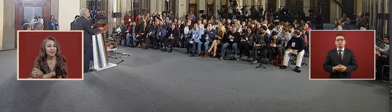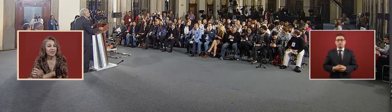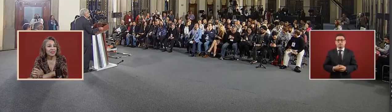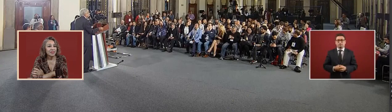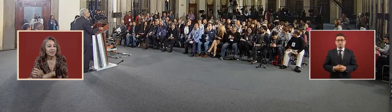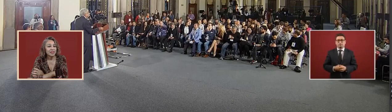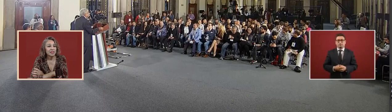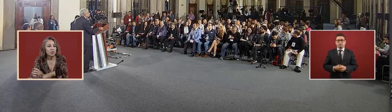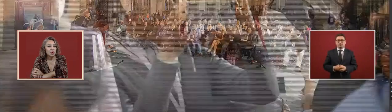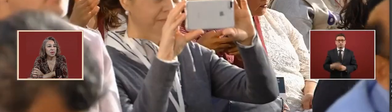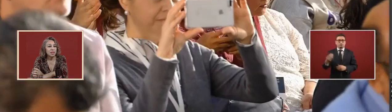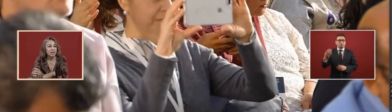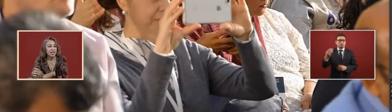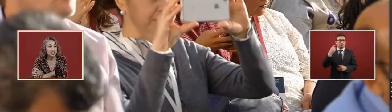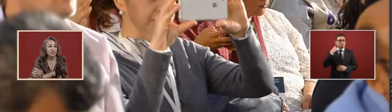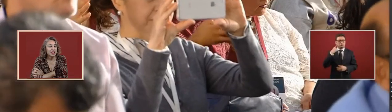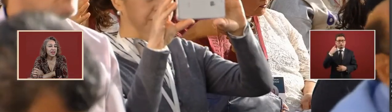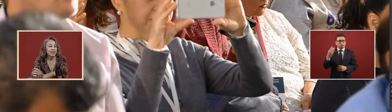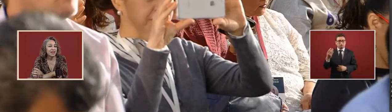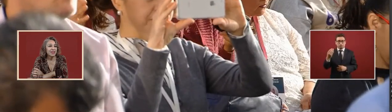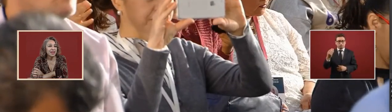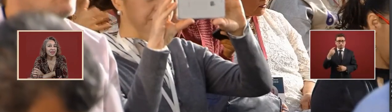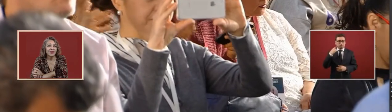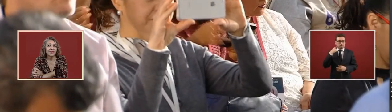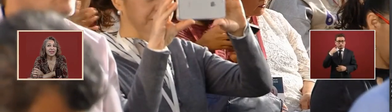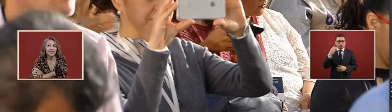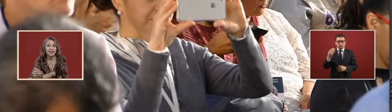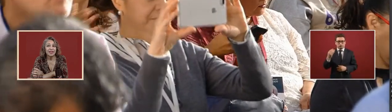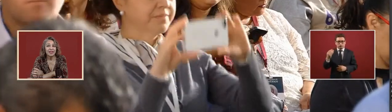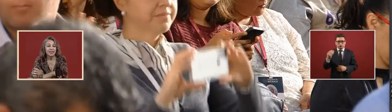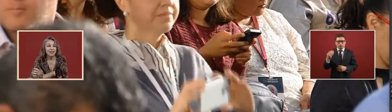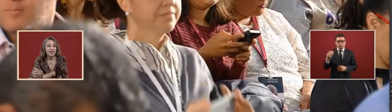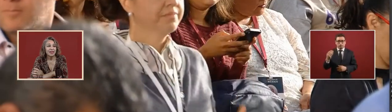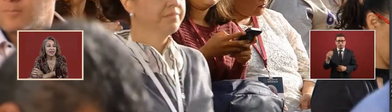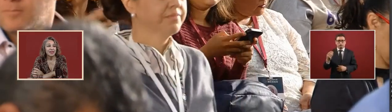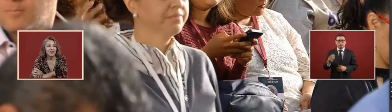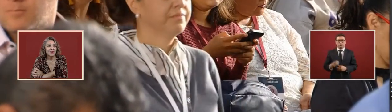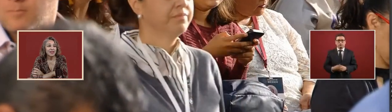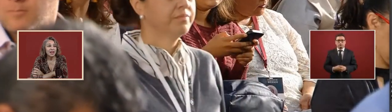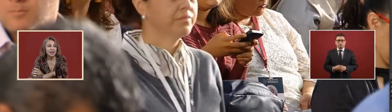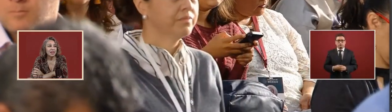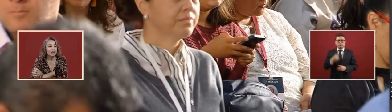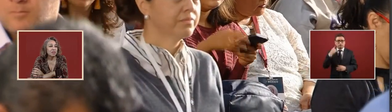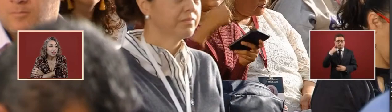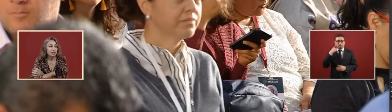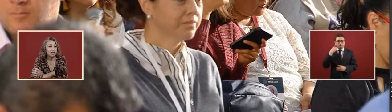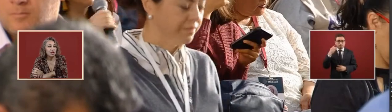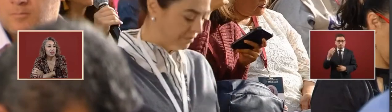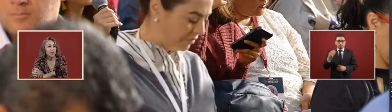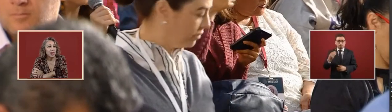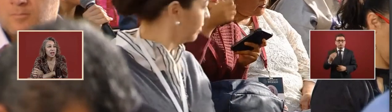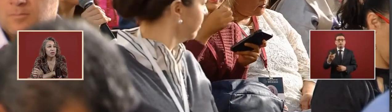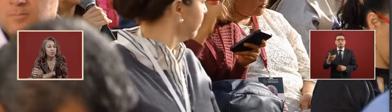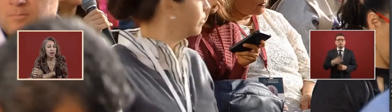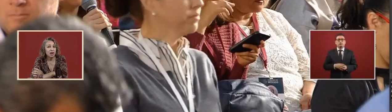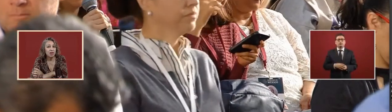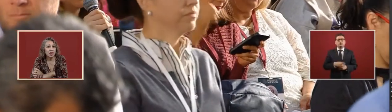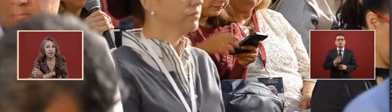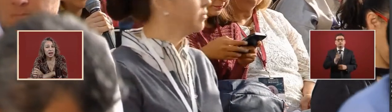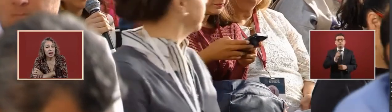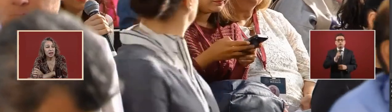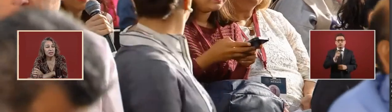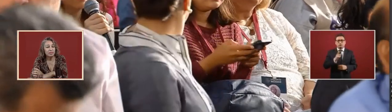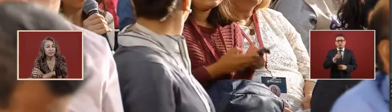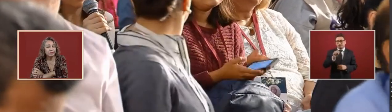So what about the National Secretary? And there's threatening